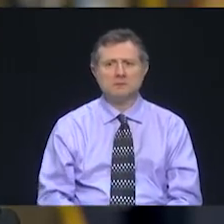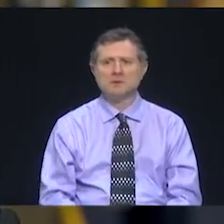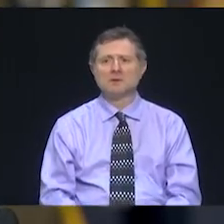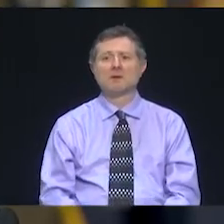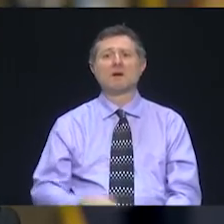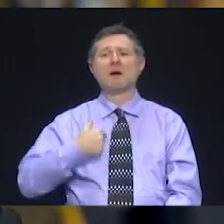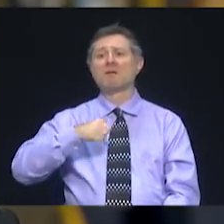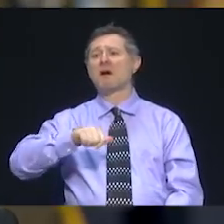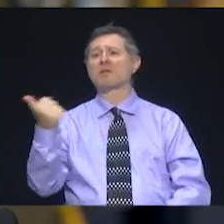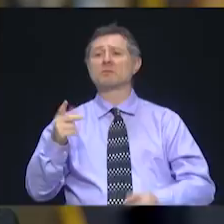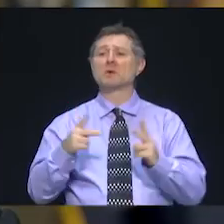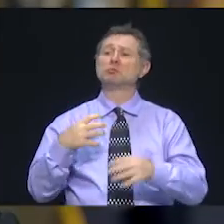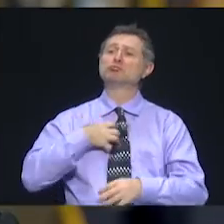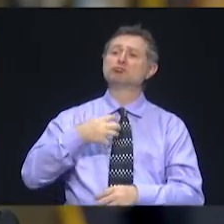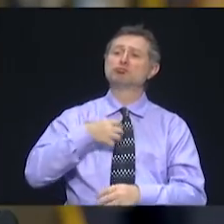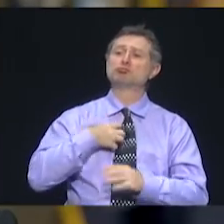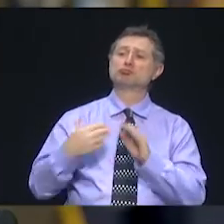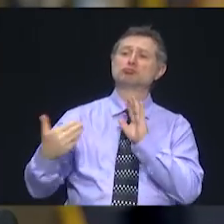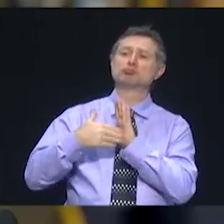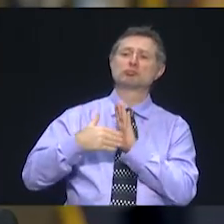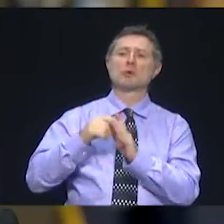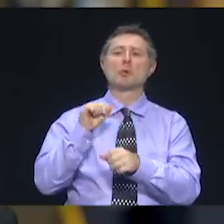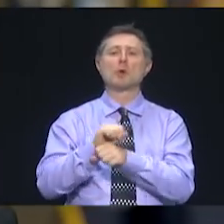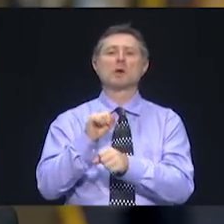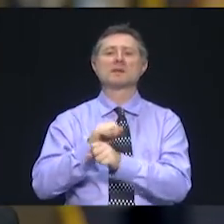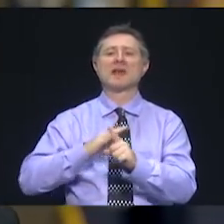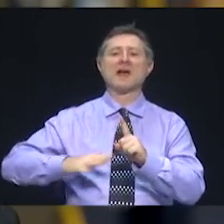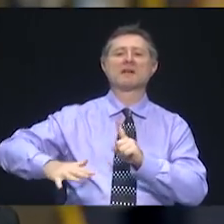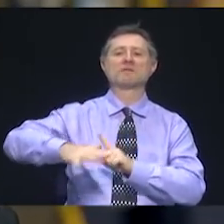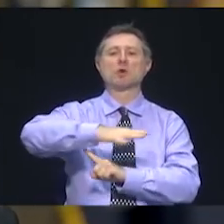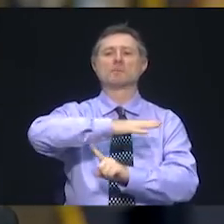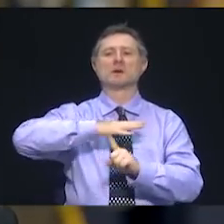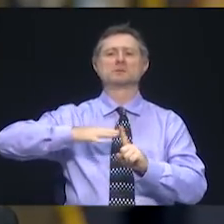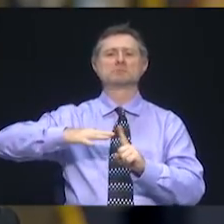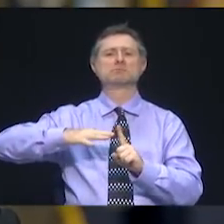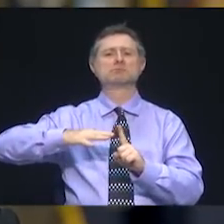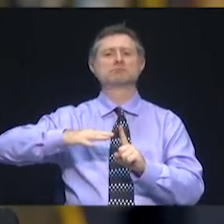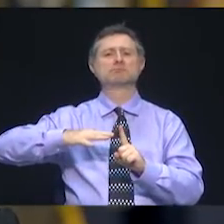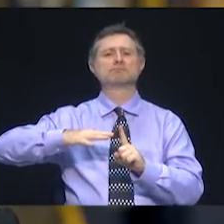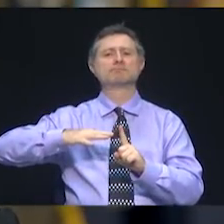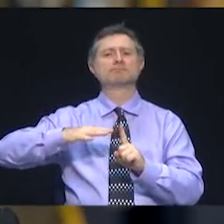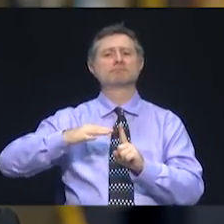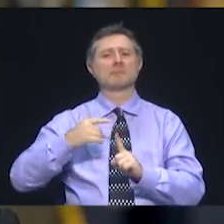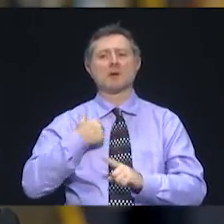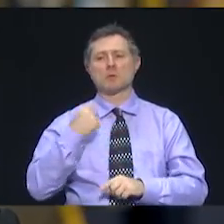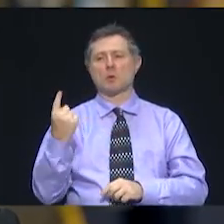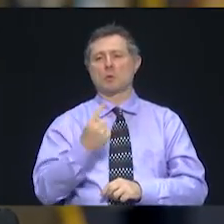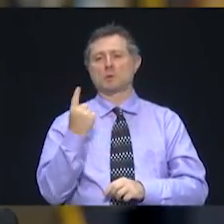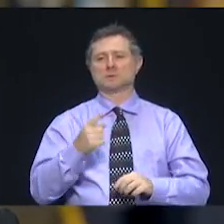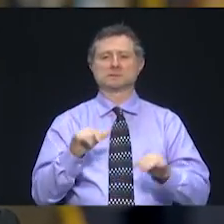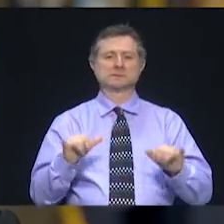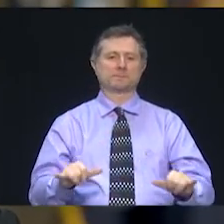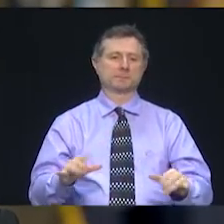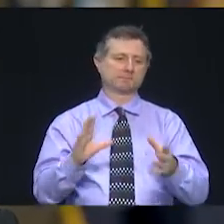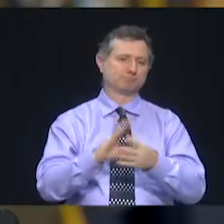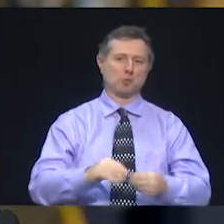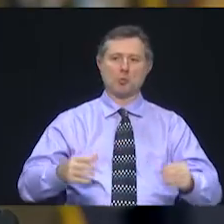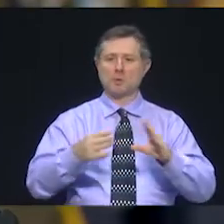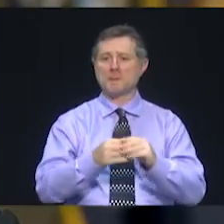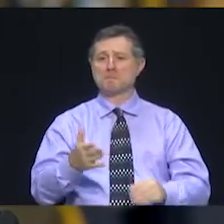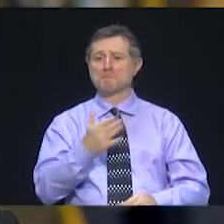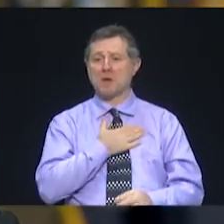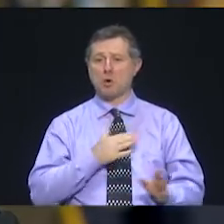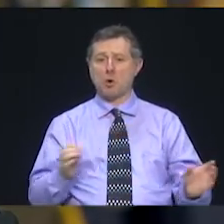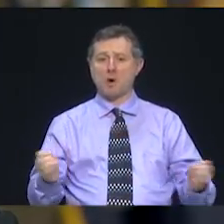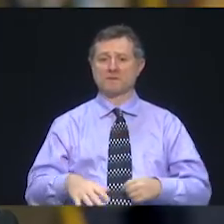complaints relate to the work environment. Now, I have always said my office is a demanding place